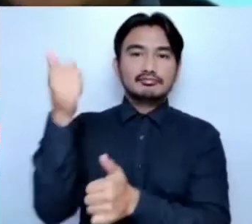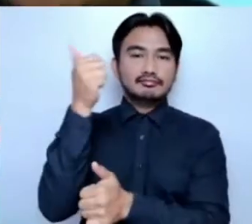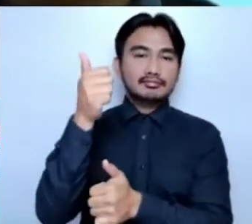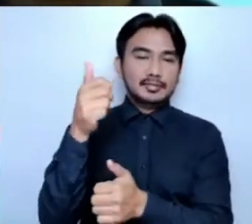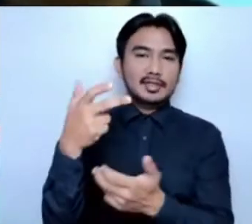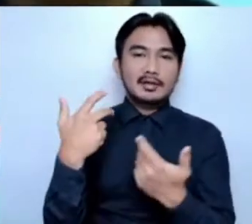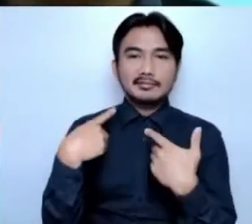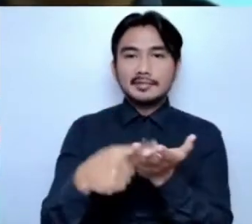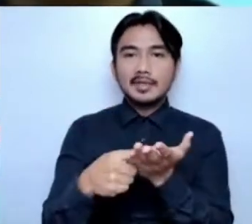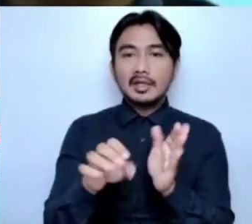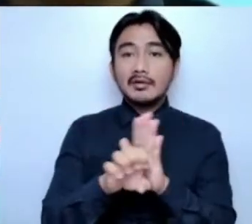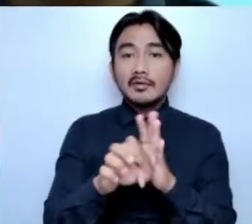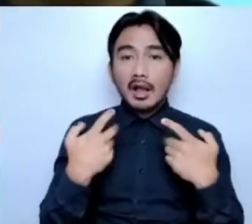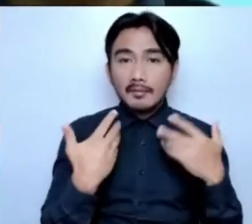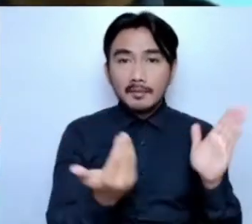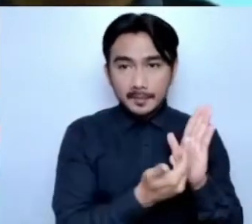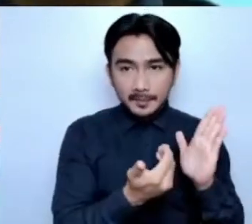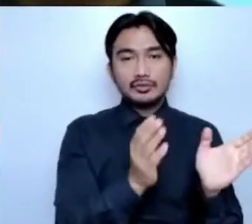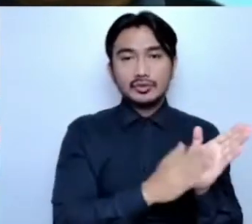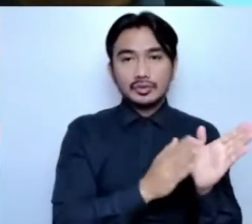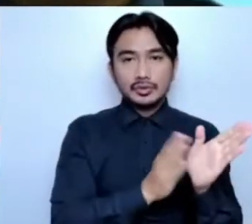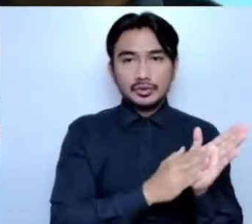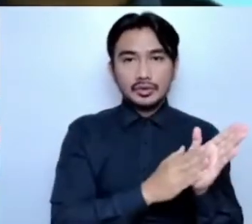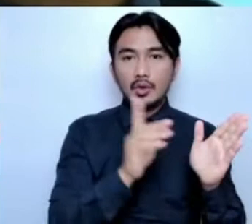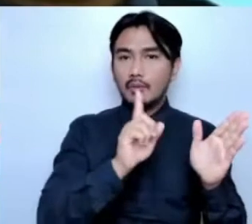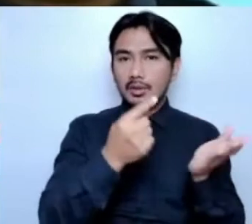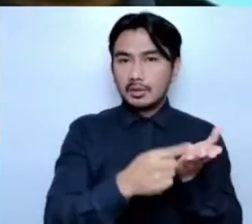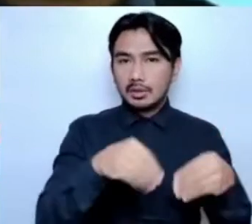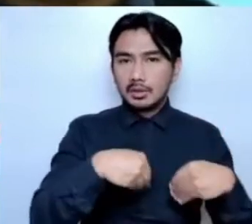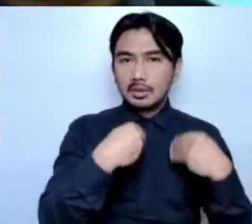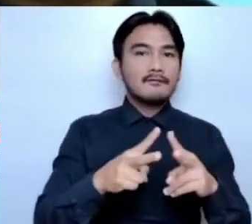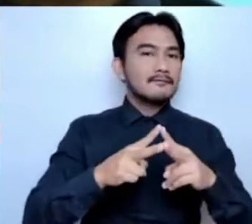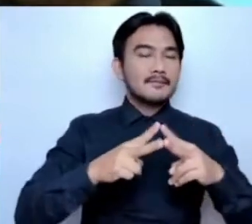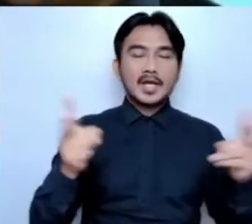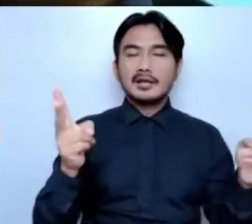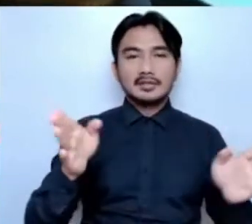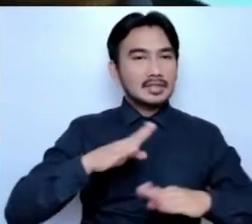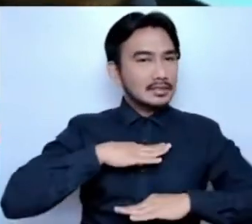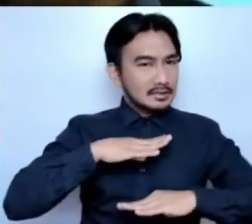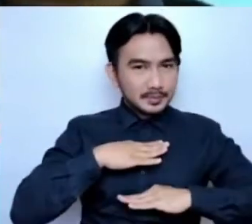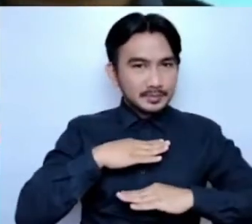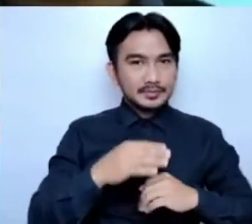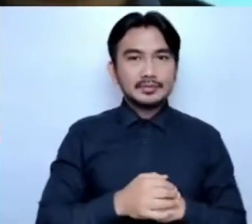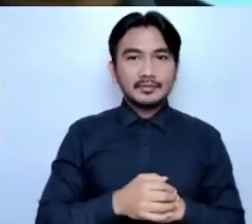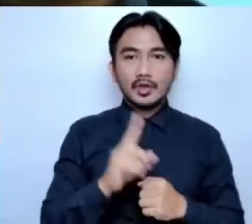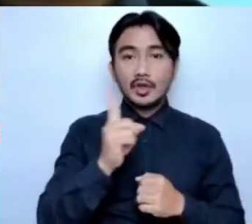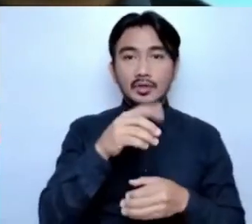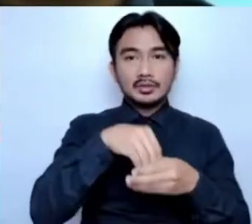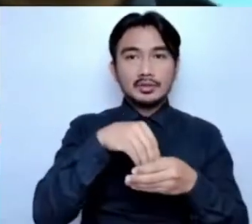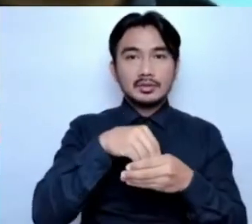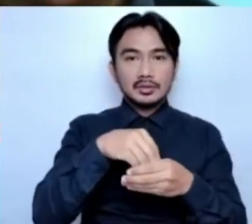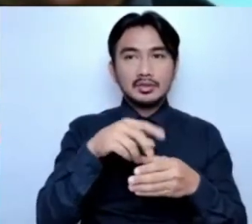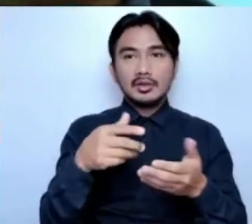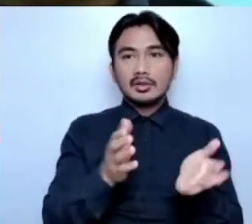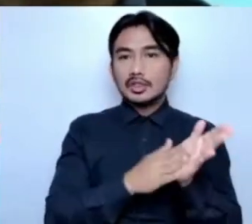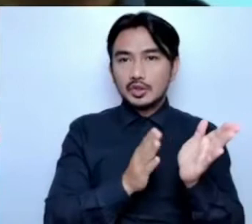but within the school or community learning center, you get very satisfactory. Only within the learning area or department,